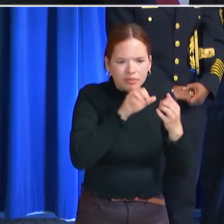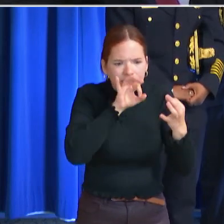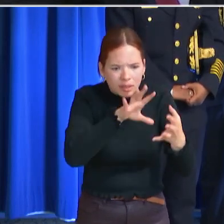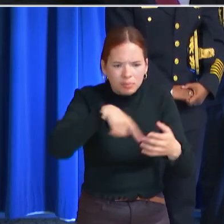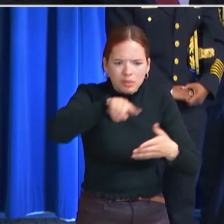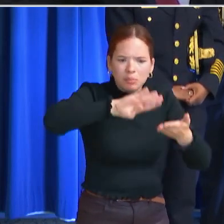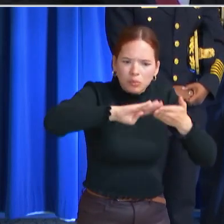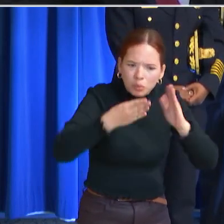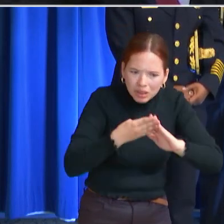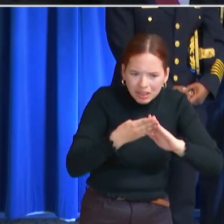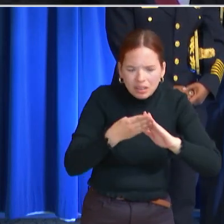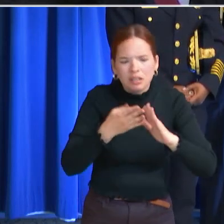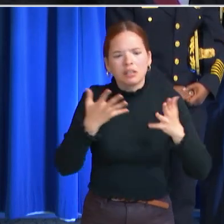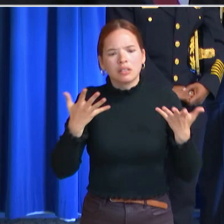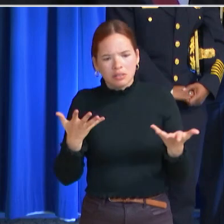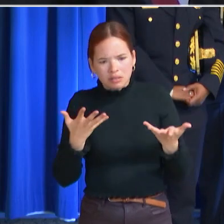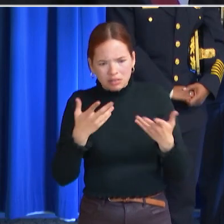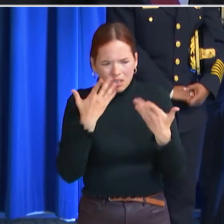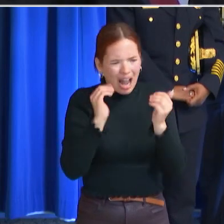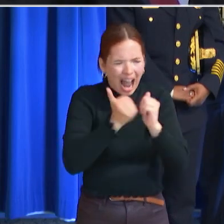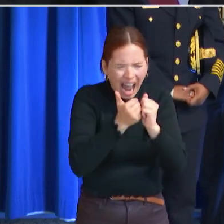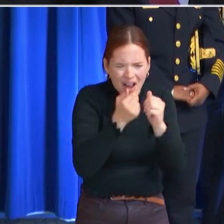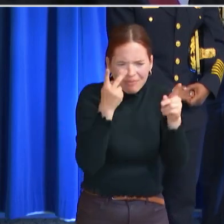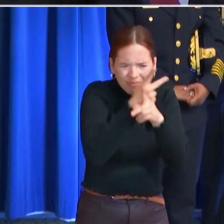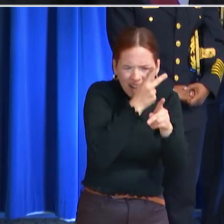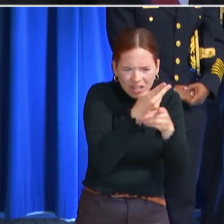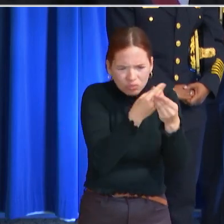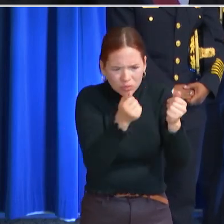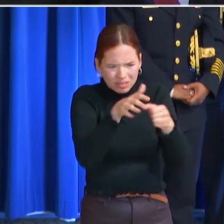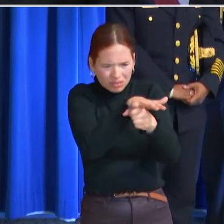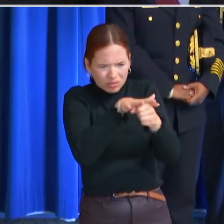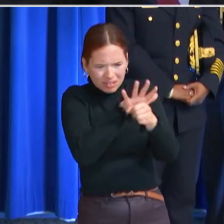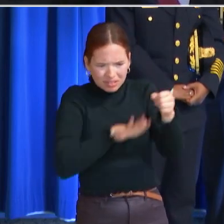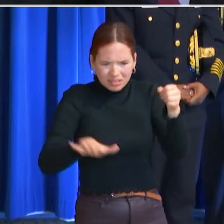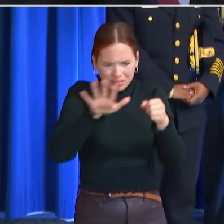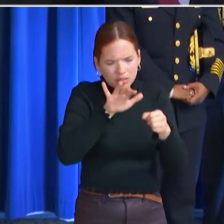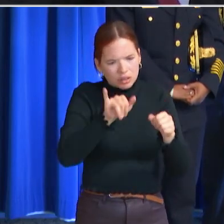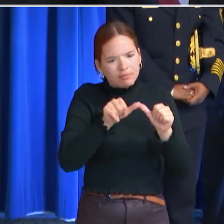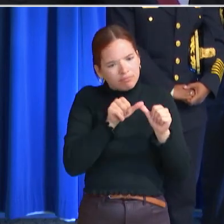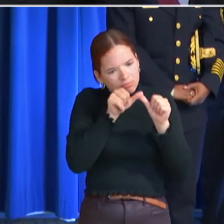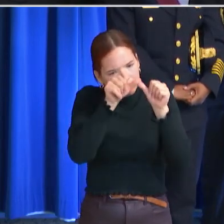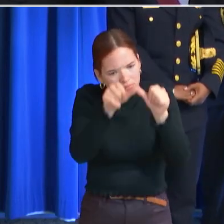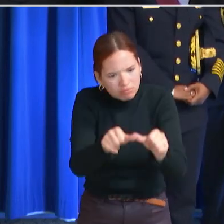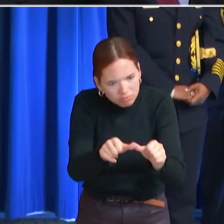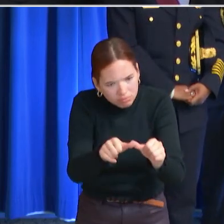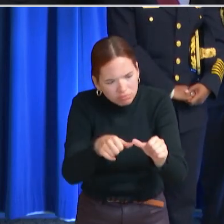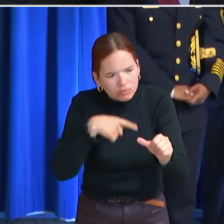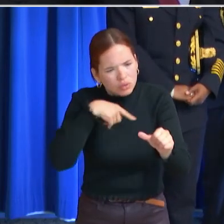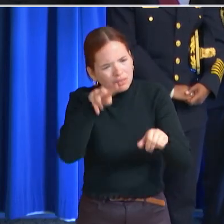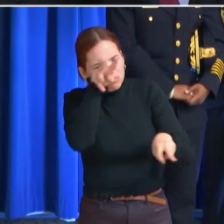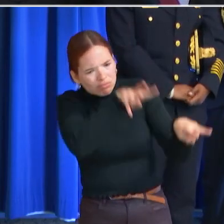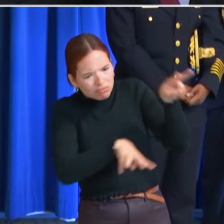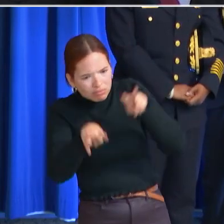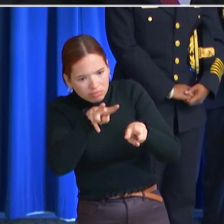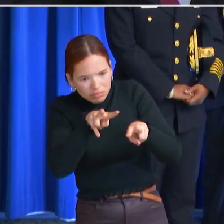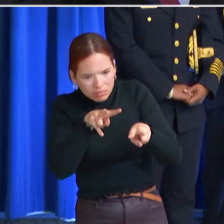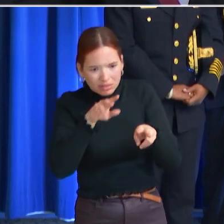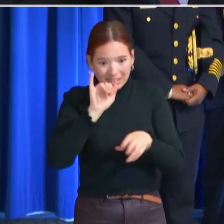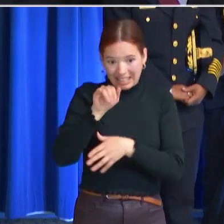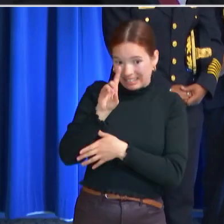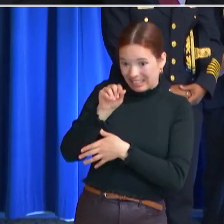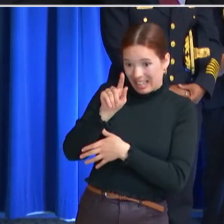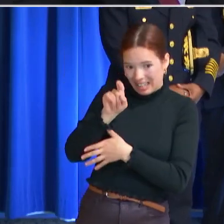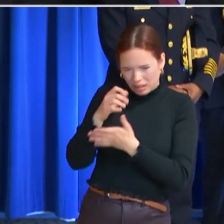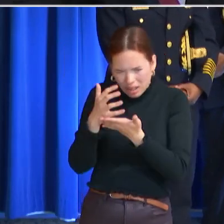progress. As a department, we are going to constantly review the data and assess these areas. This is a new